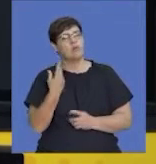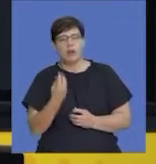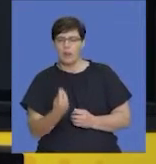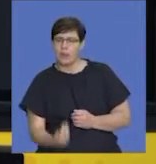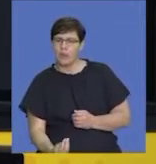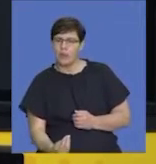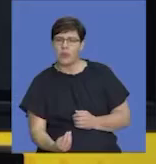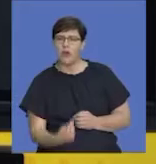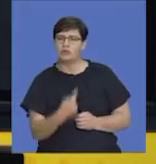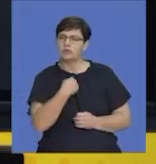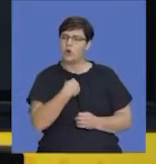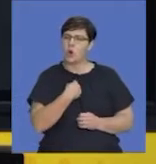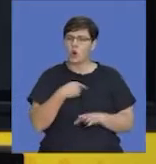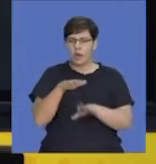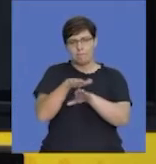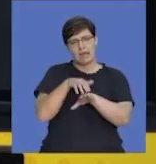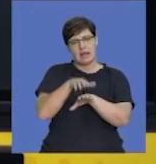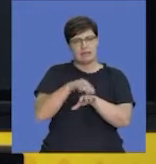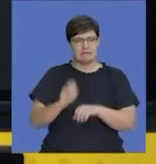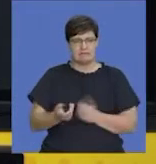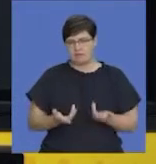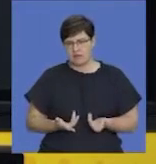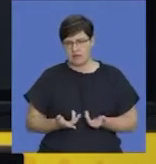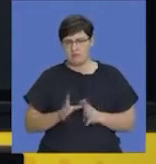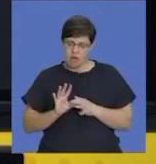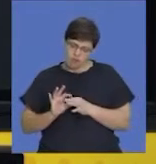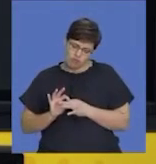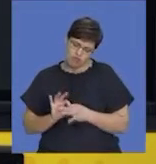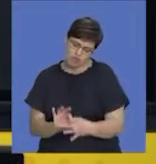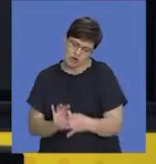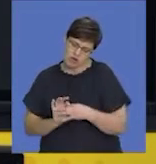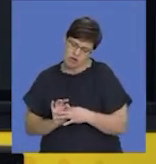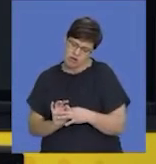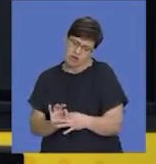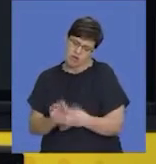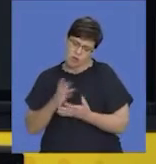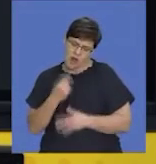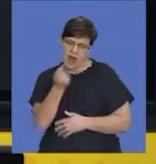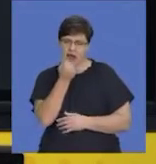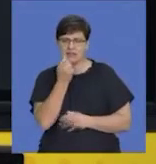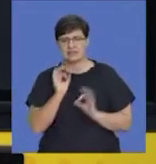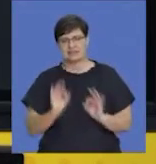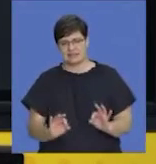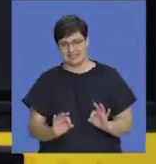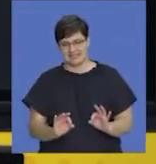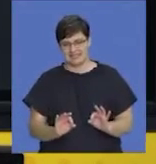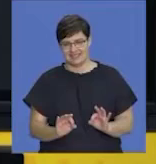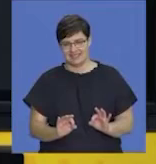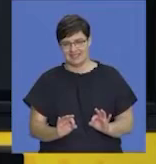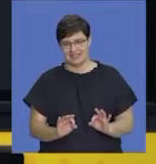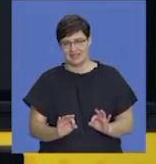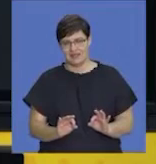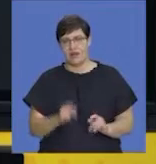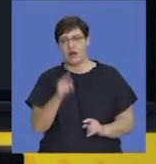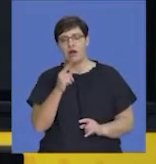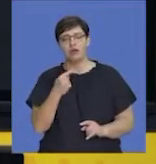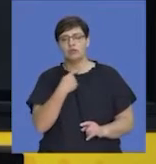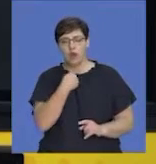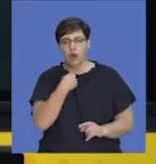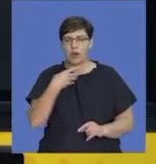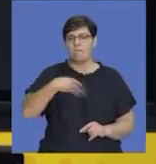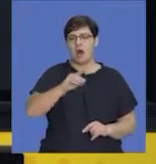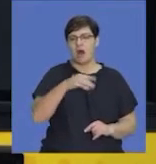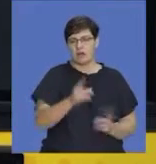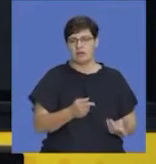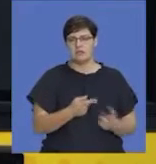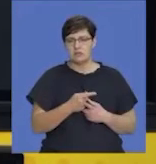little, you know, you had a relationship with the dog where you had an understanding. Naturally, we know the dogs bark, but you could say that your